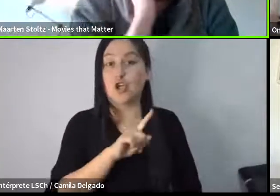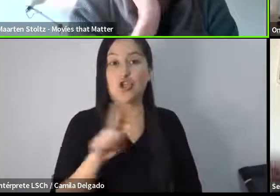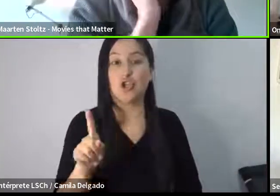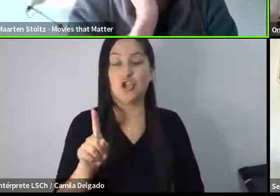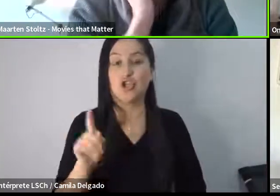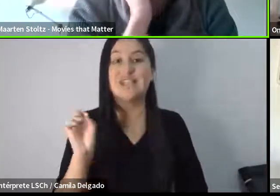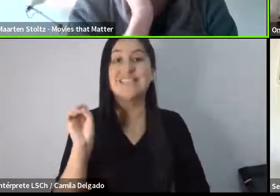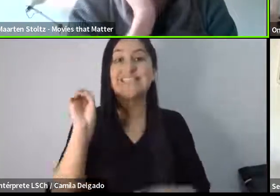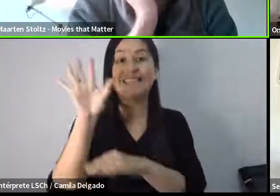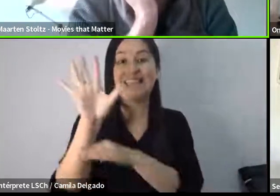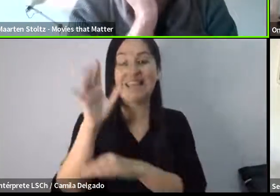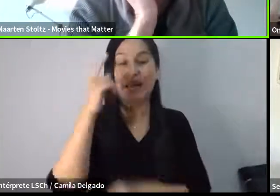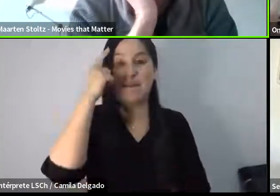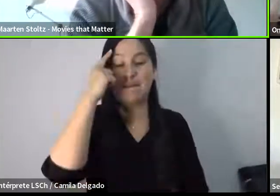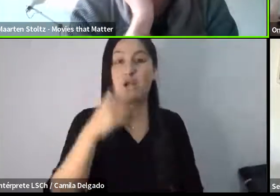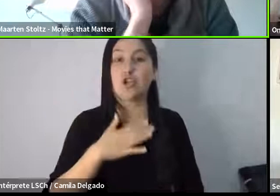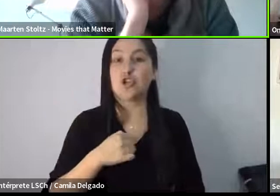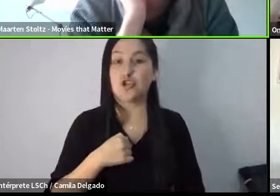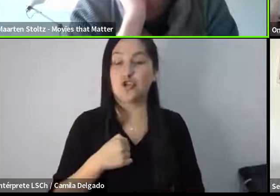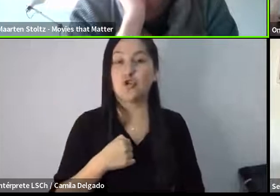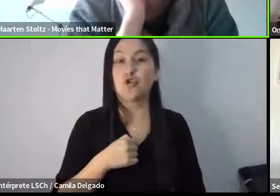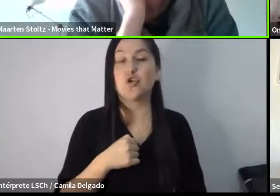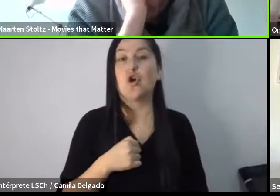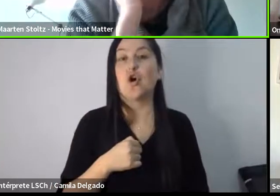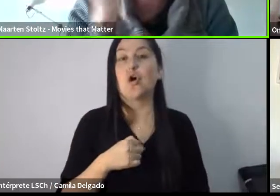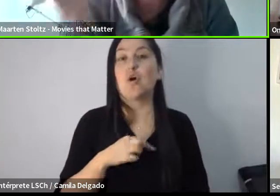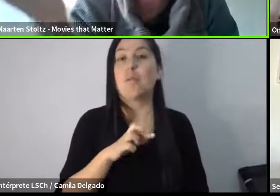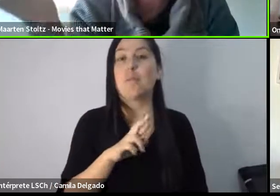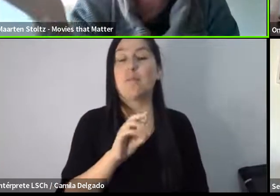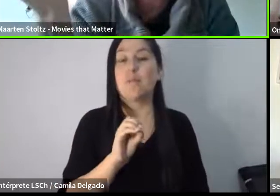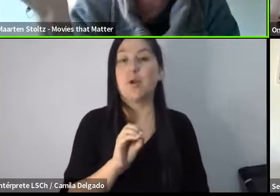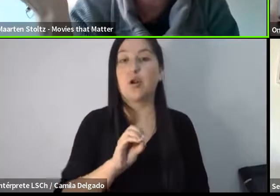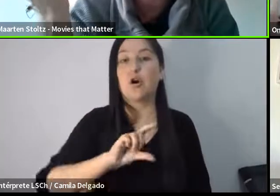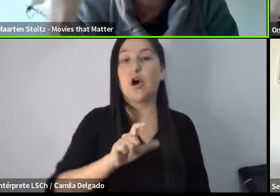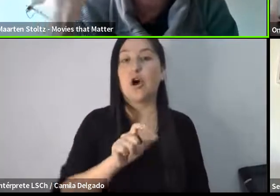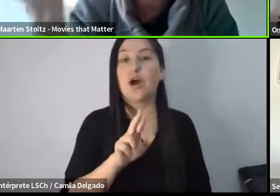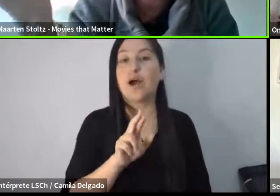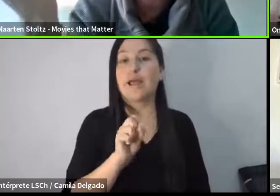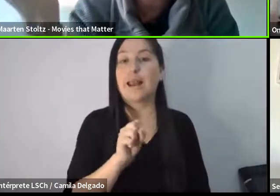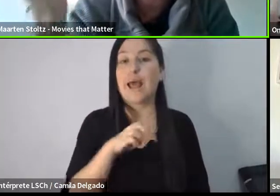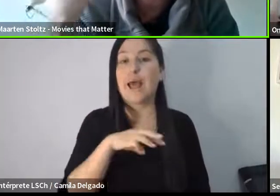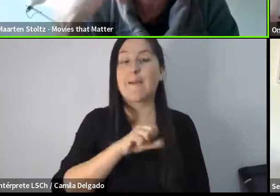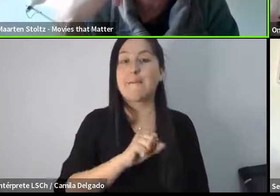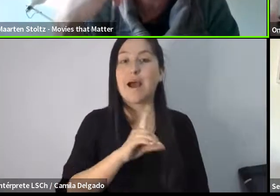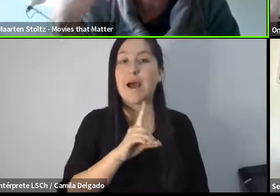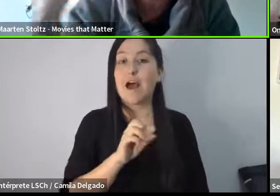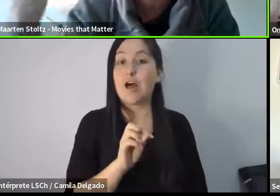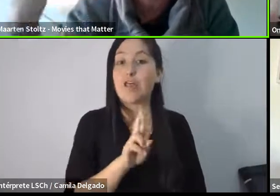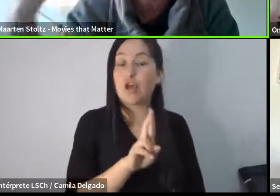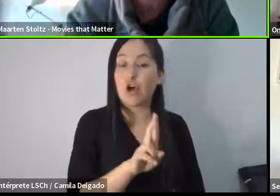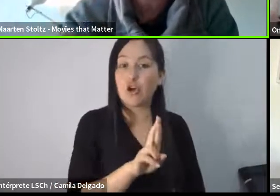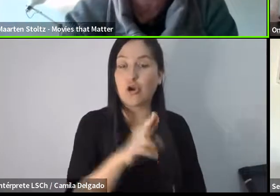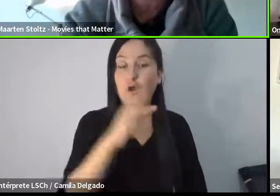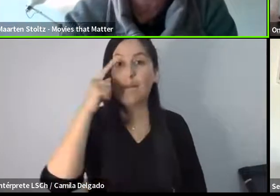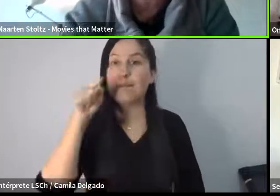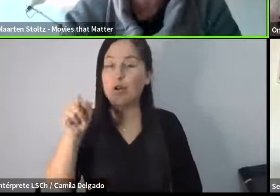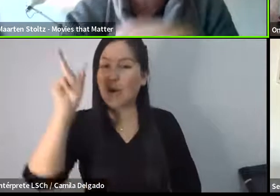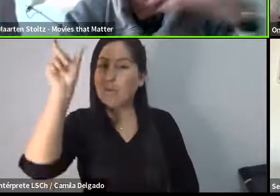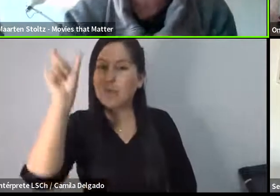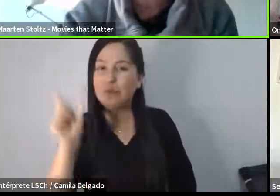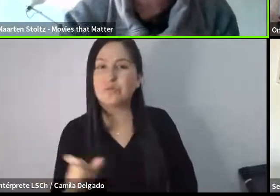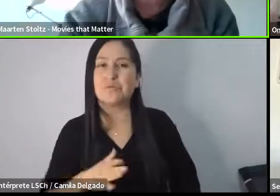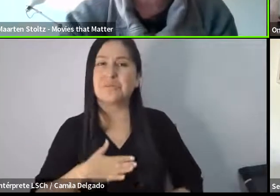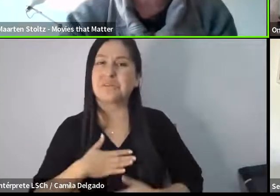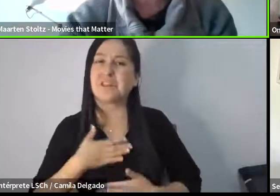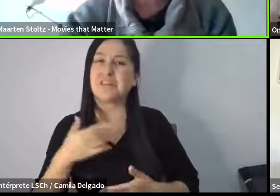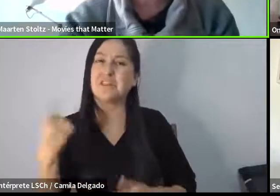as a filmmaker, especially a filmmaker on human rights, you can feel very lonely sometimes. You know, you make a film about a topic that's very important,